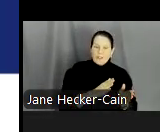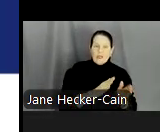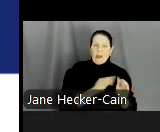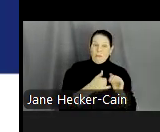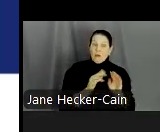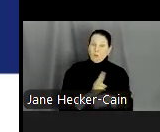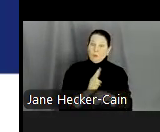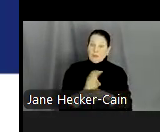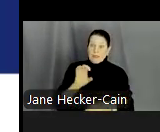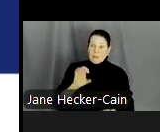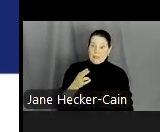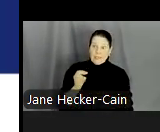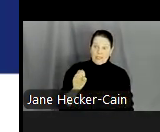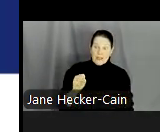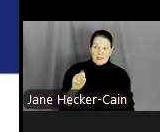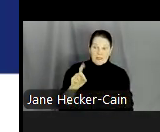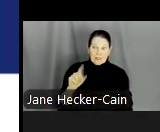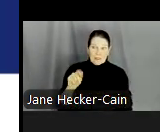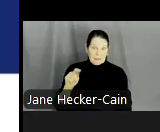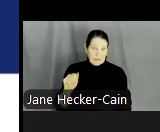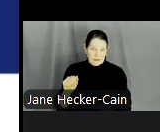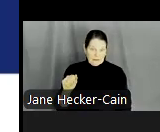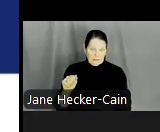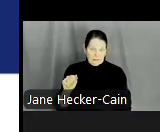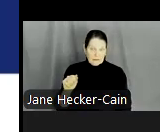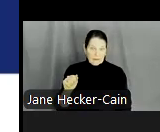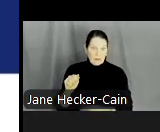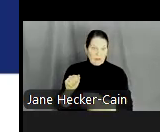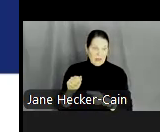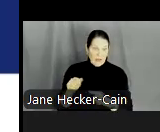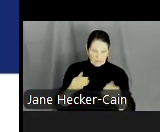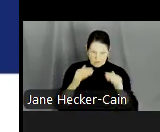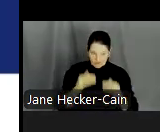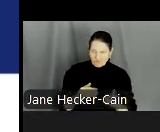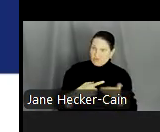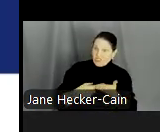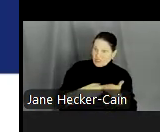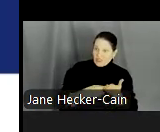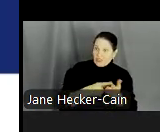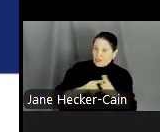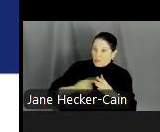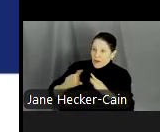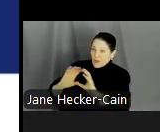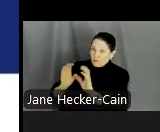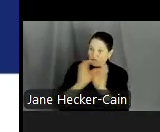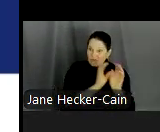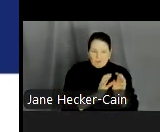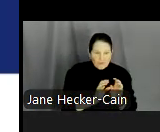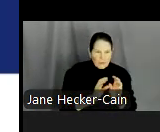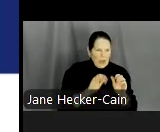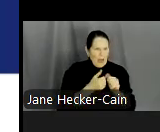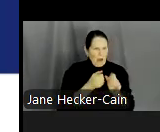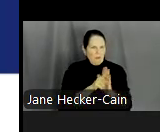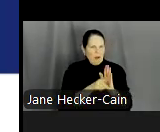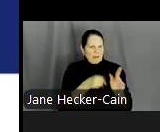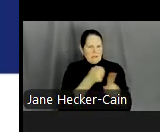CHES data, an opportunity for discussion in small groups about how policy impacts your work, and